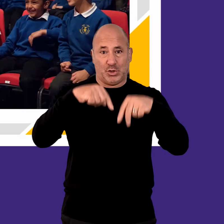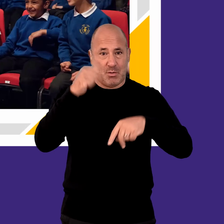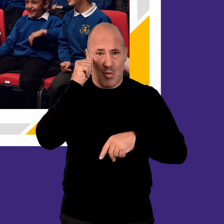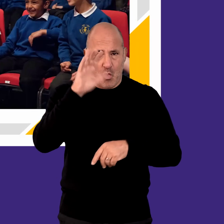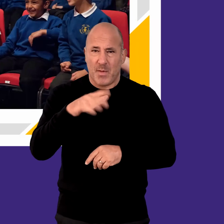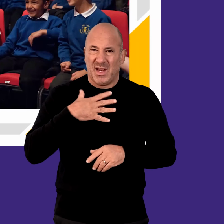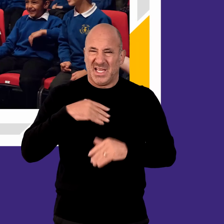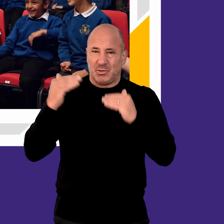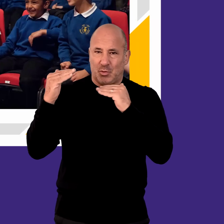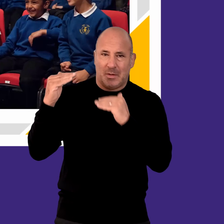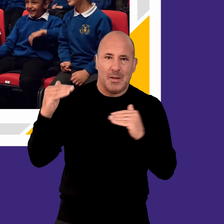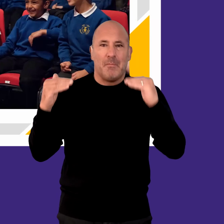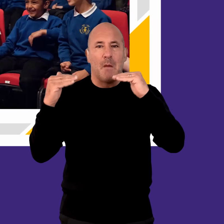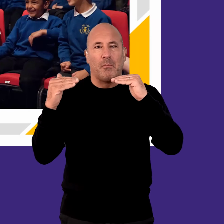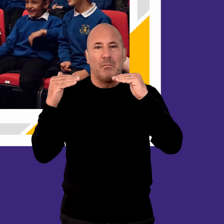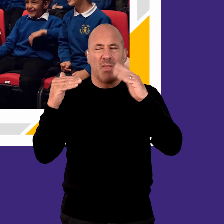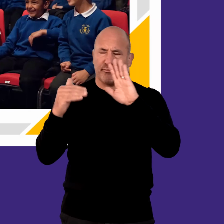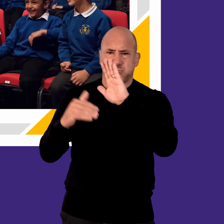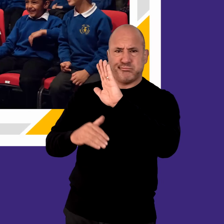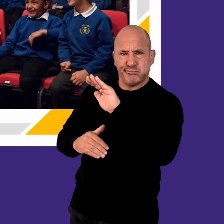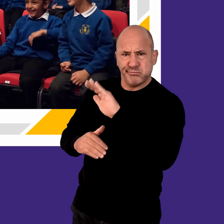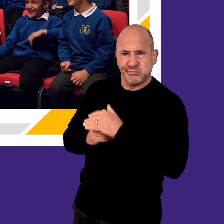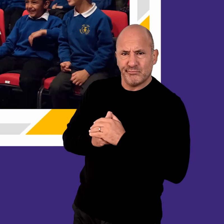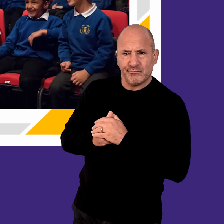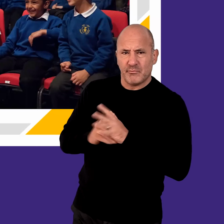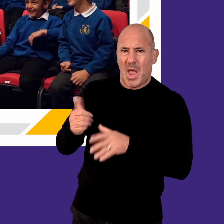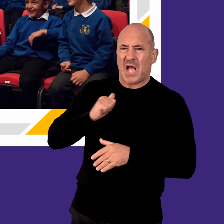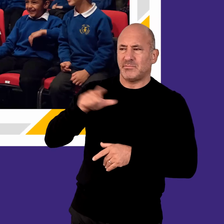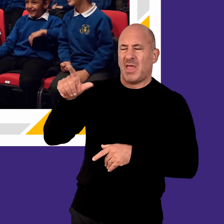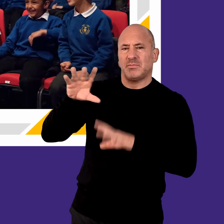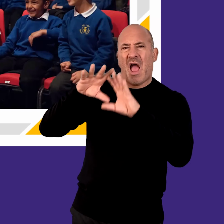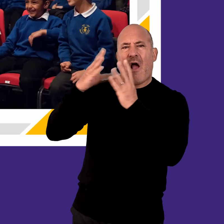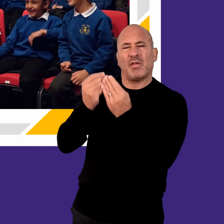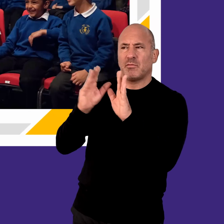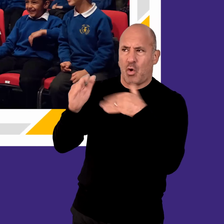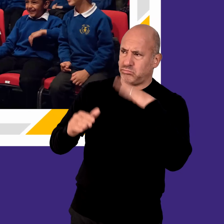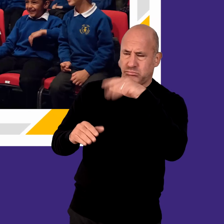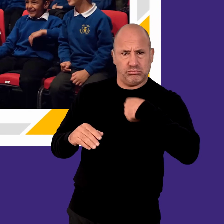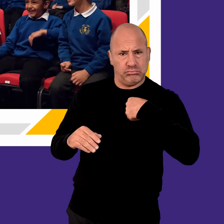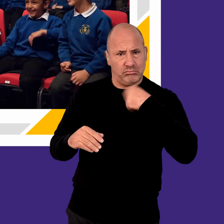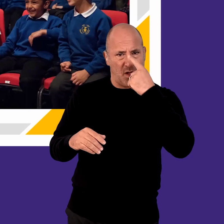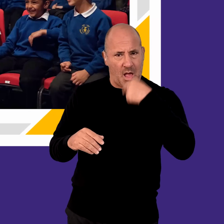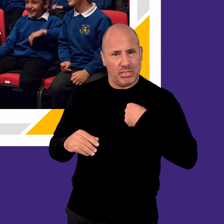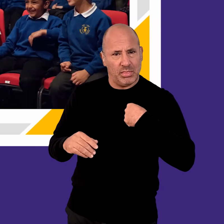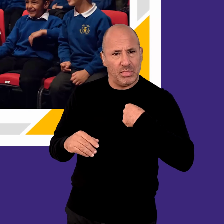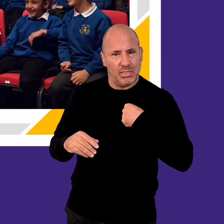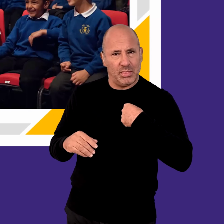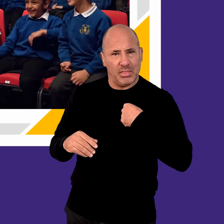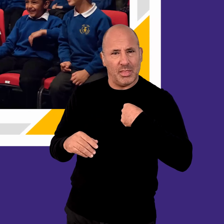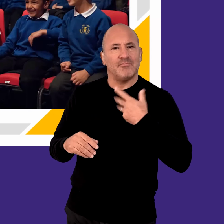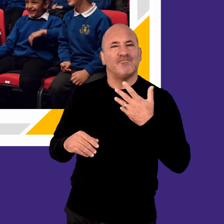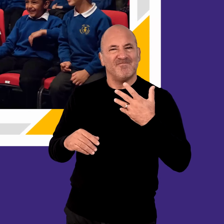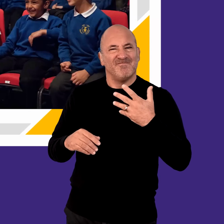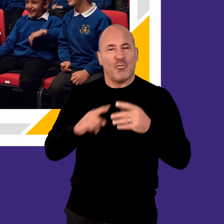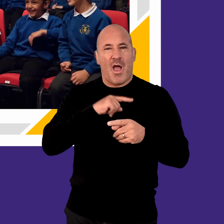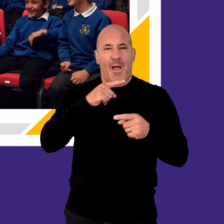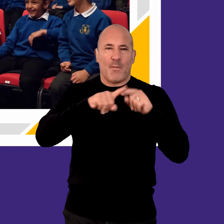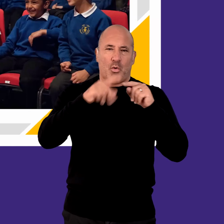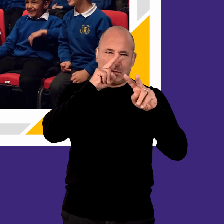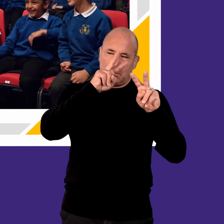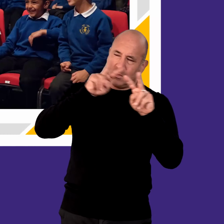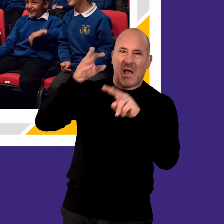here, but, you know, we need to step up as independent organisations and go to them and you know, not expect them to do all the work.